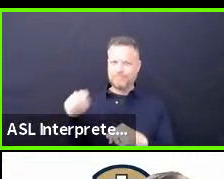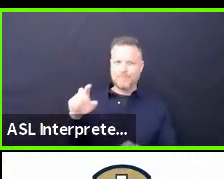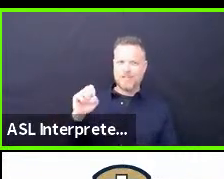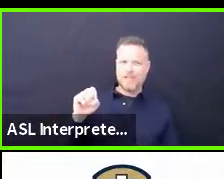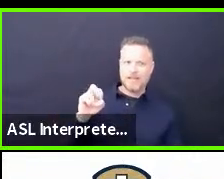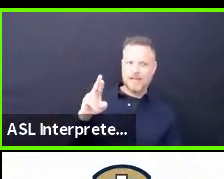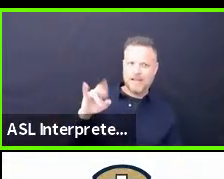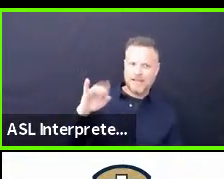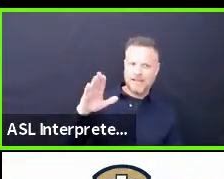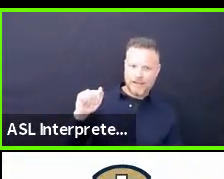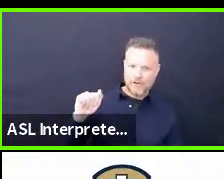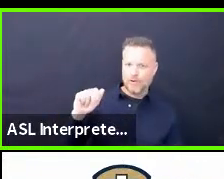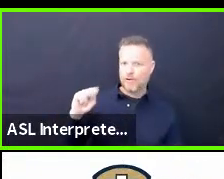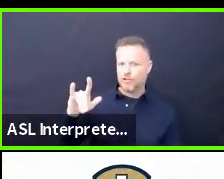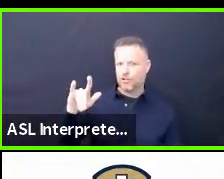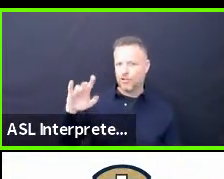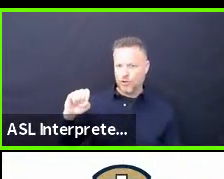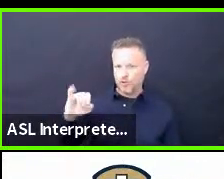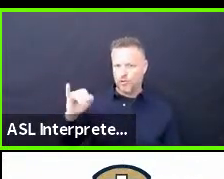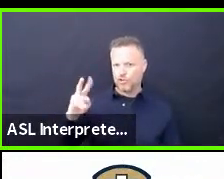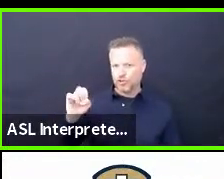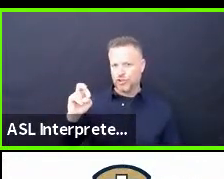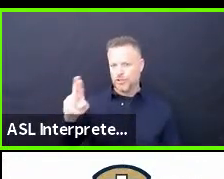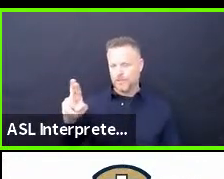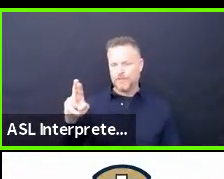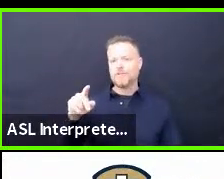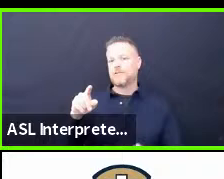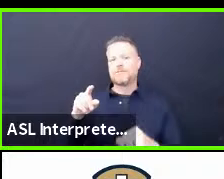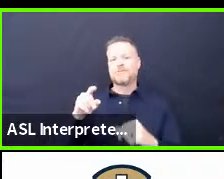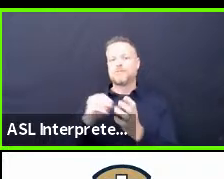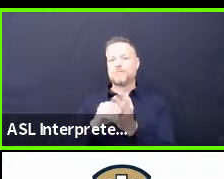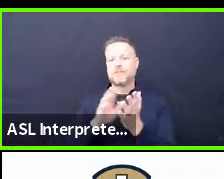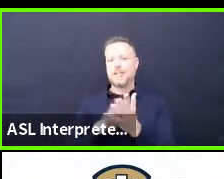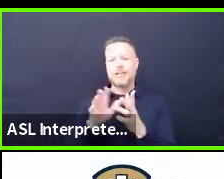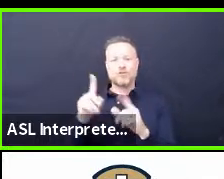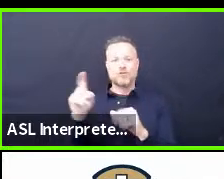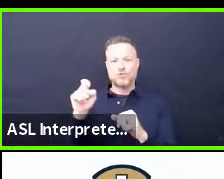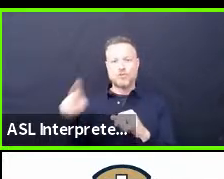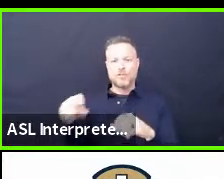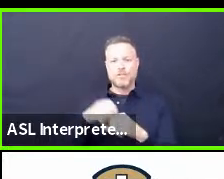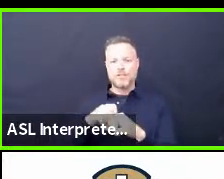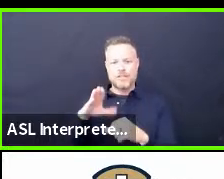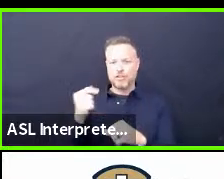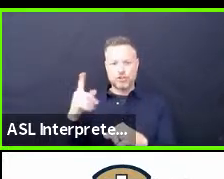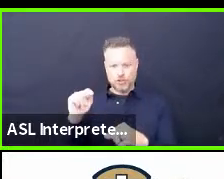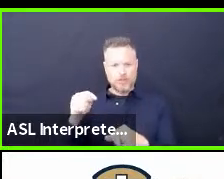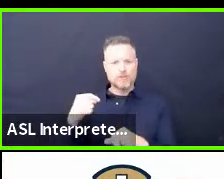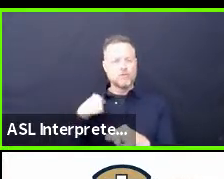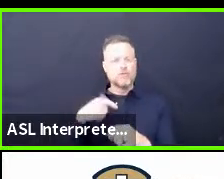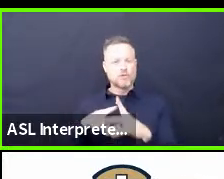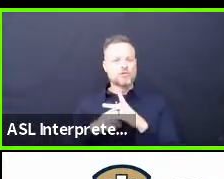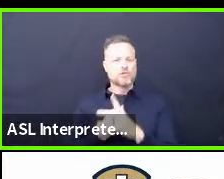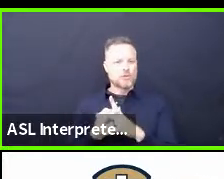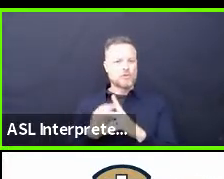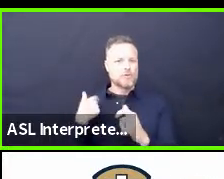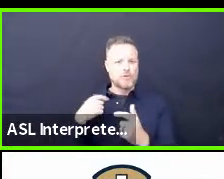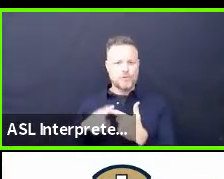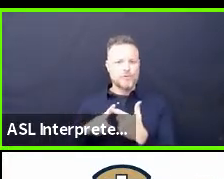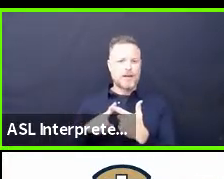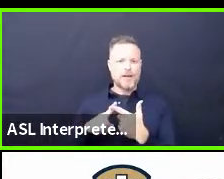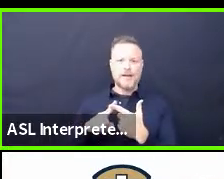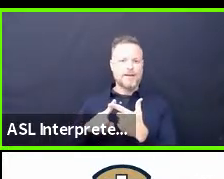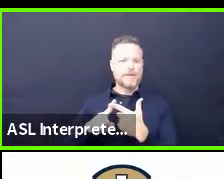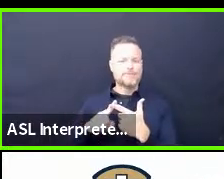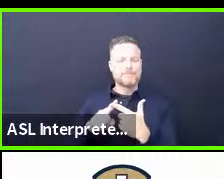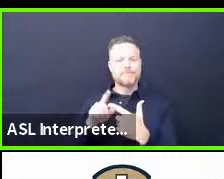and Jennifer, if you would please enter your comment or question in the chat. We do plan to begin issuing some midterm communication, if